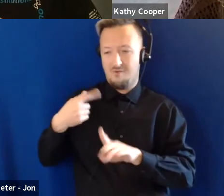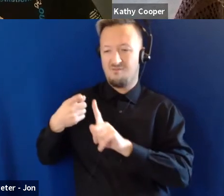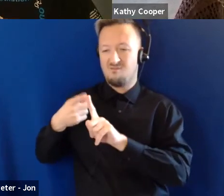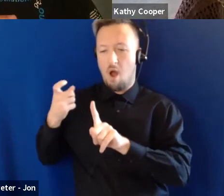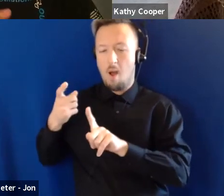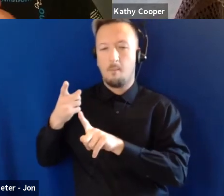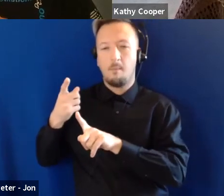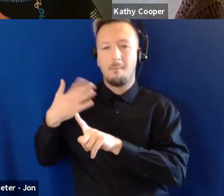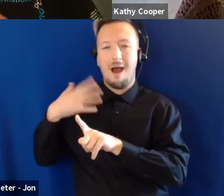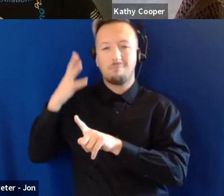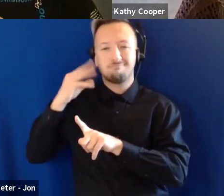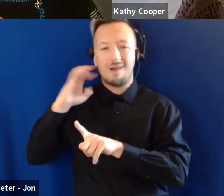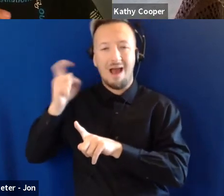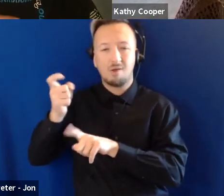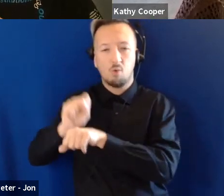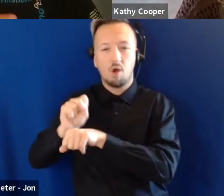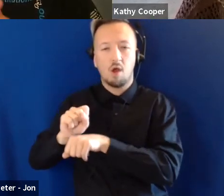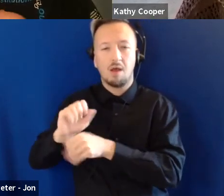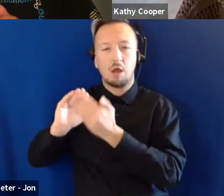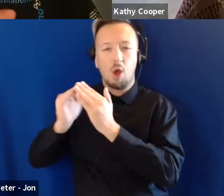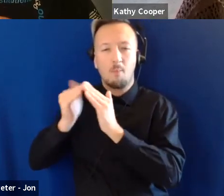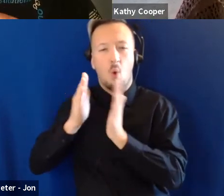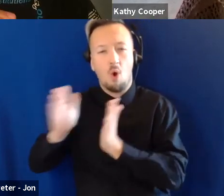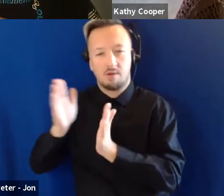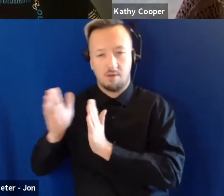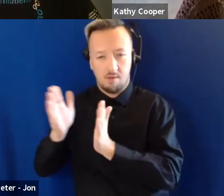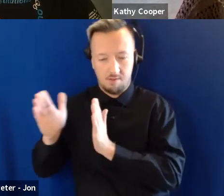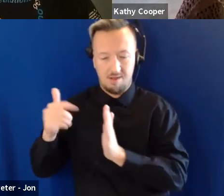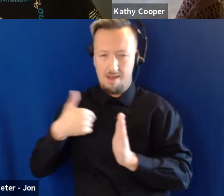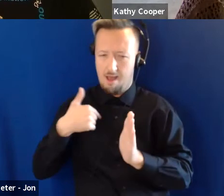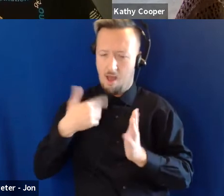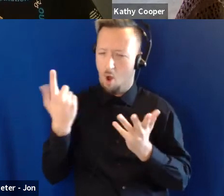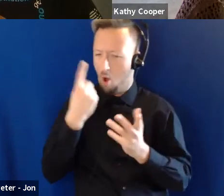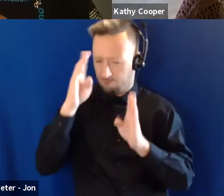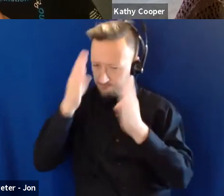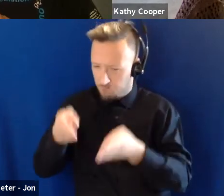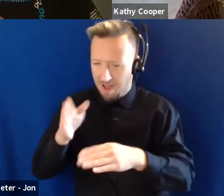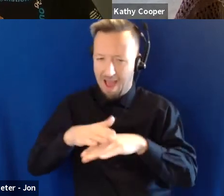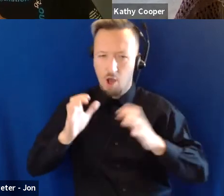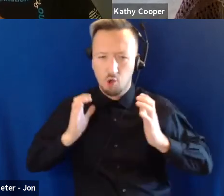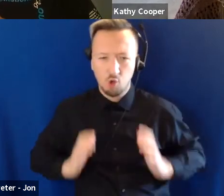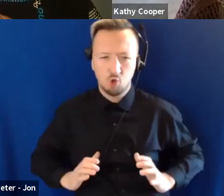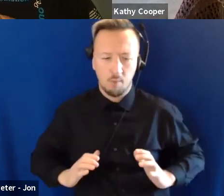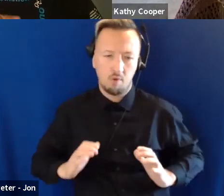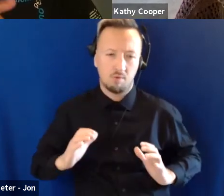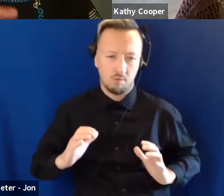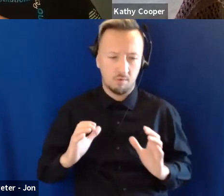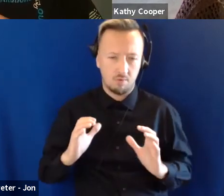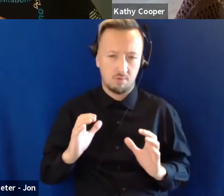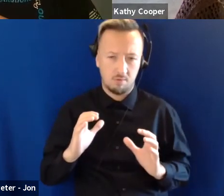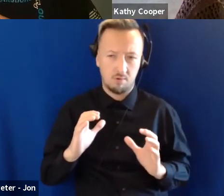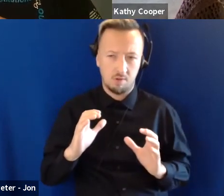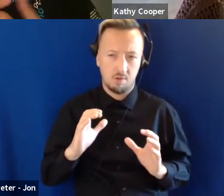and a pretty ferocious commitment to consumer direction. And so, quite